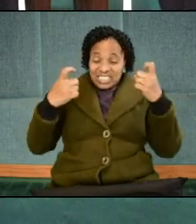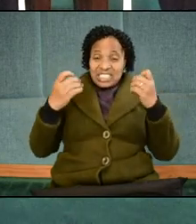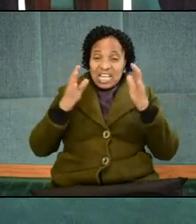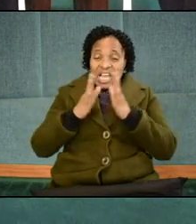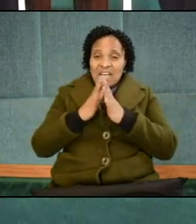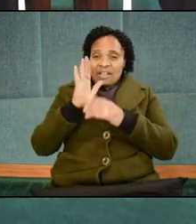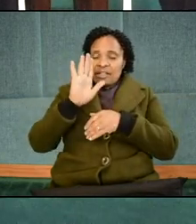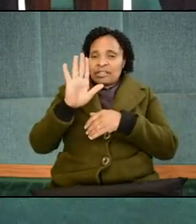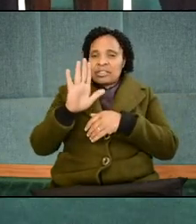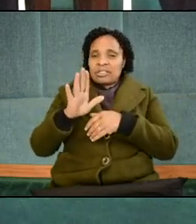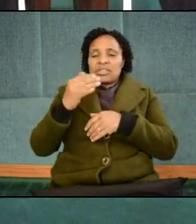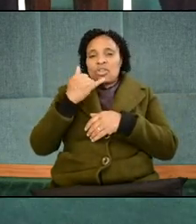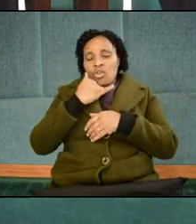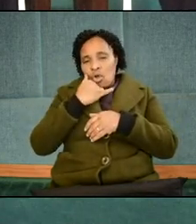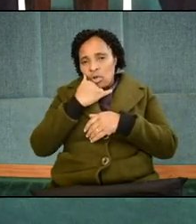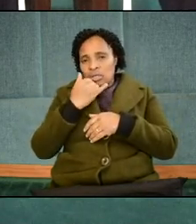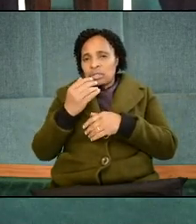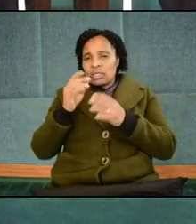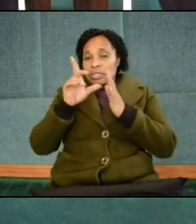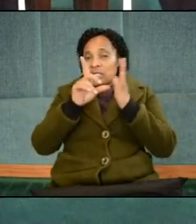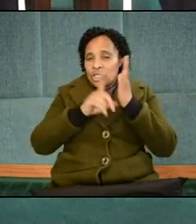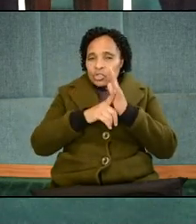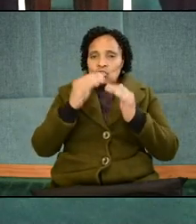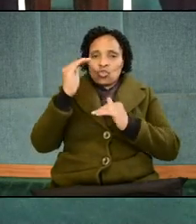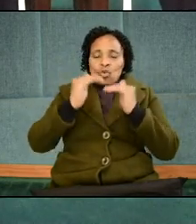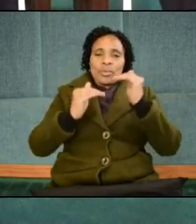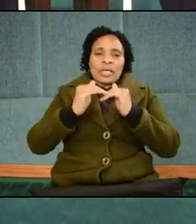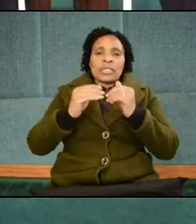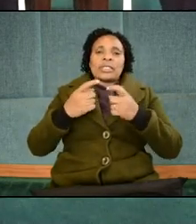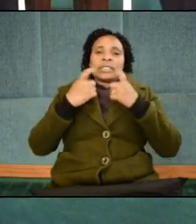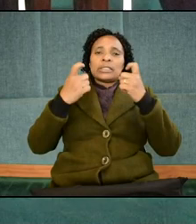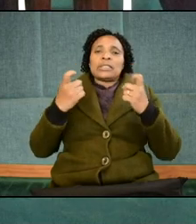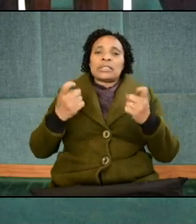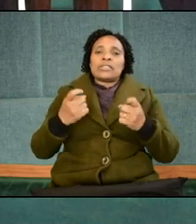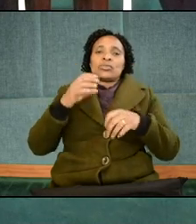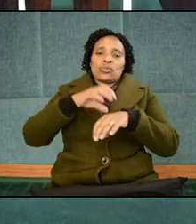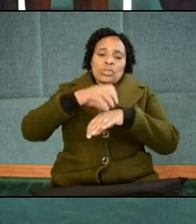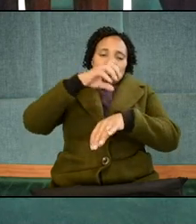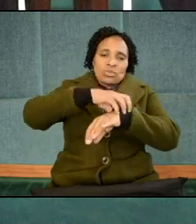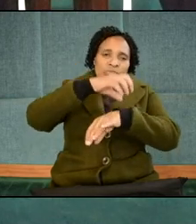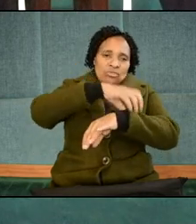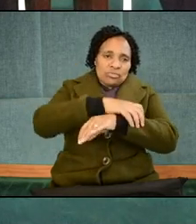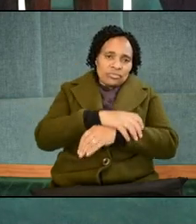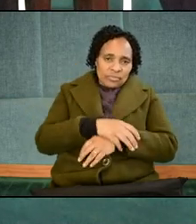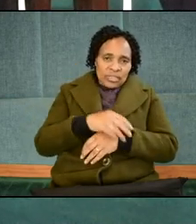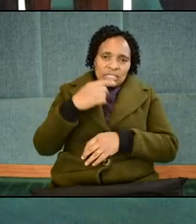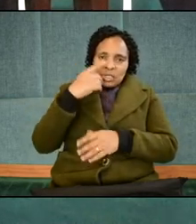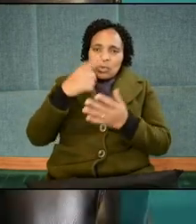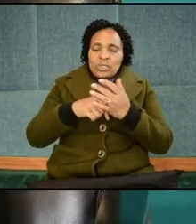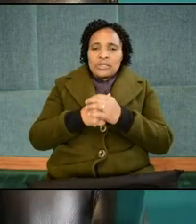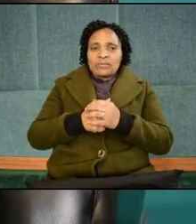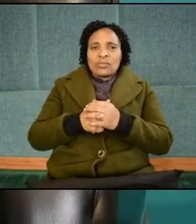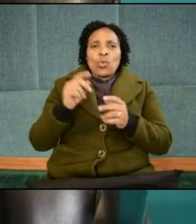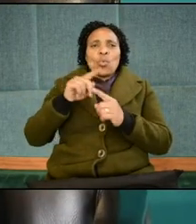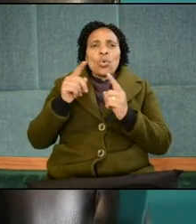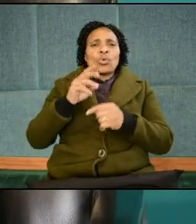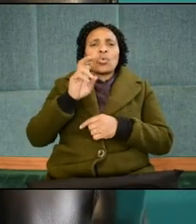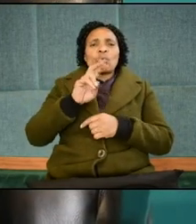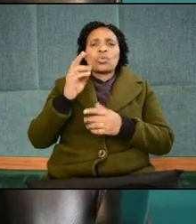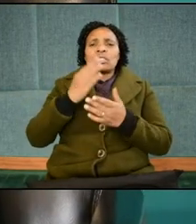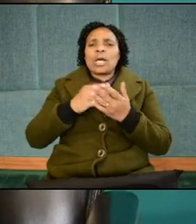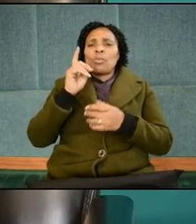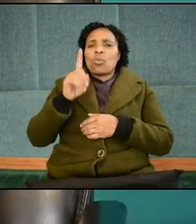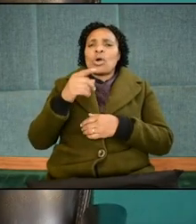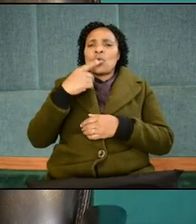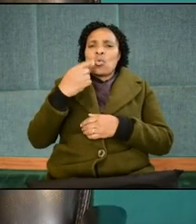effects, the lesson actually compares sin to leprosy. Yeah, and they say that when you look at someone who